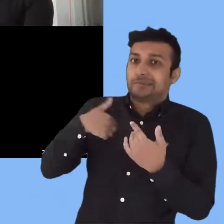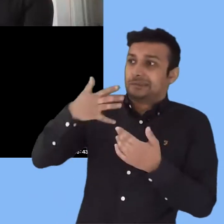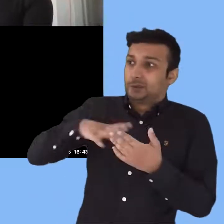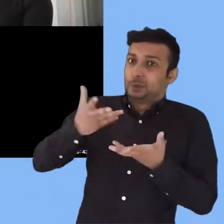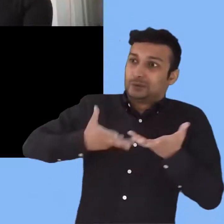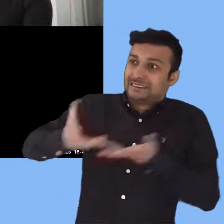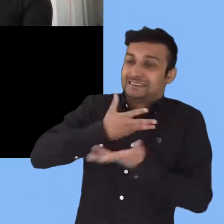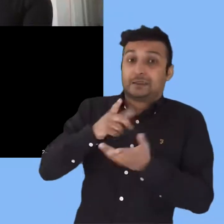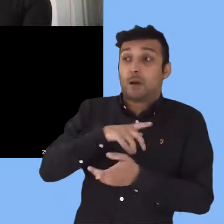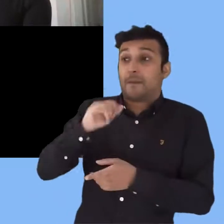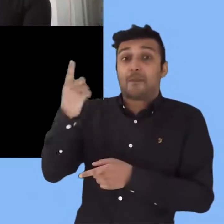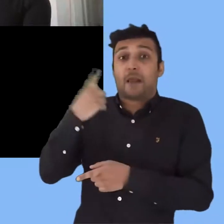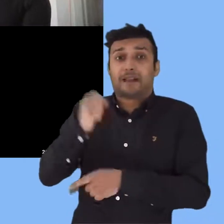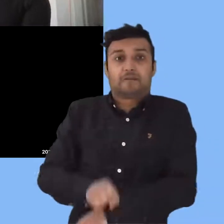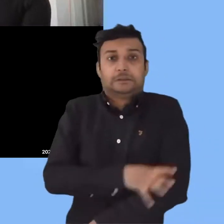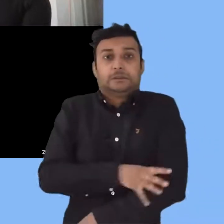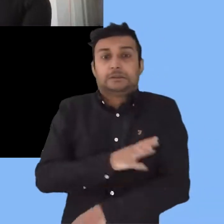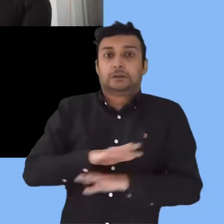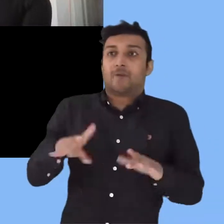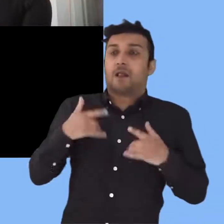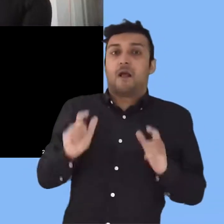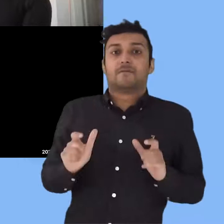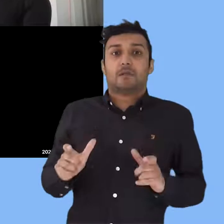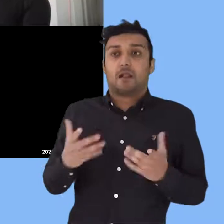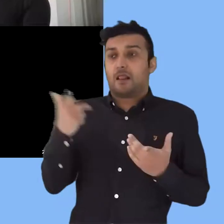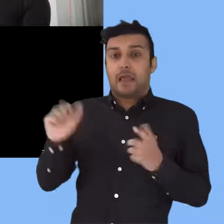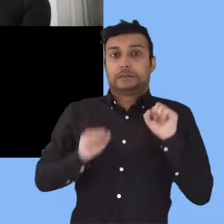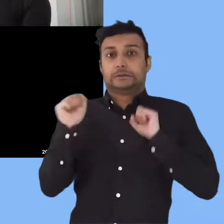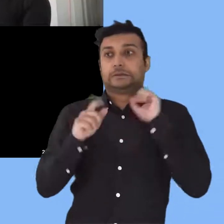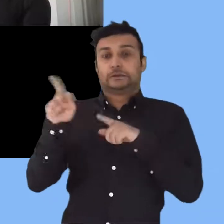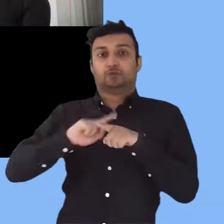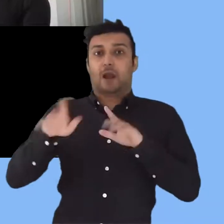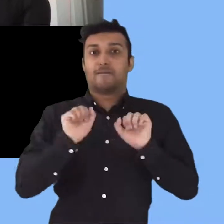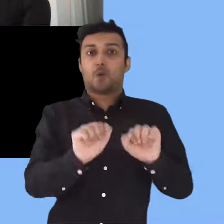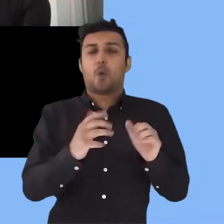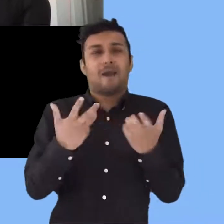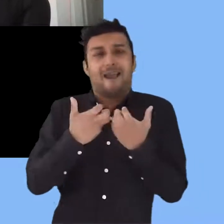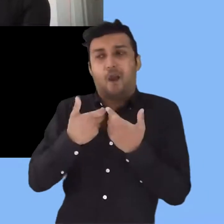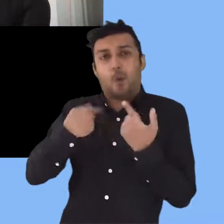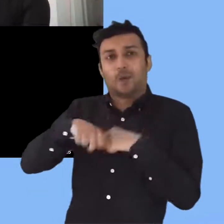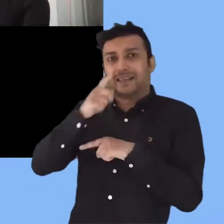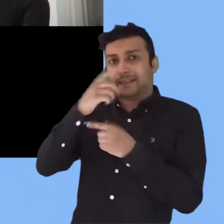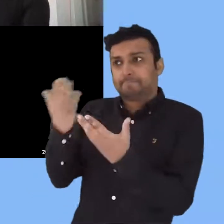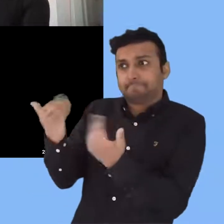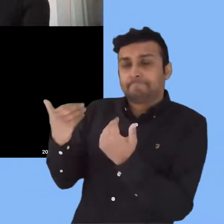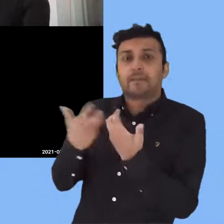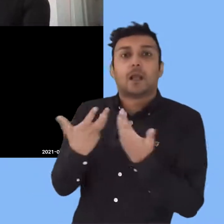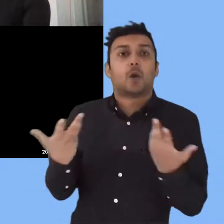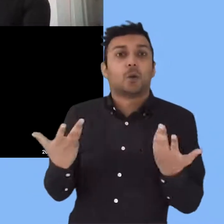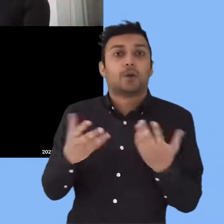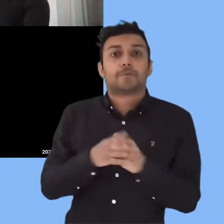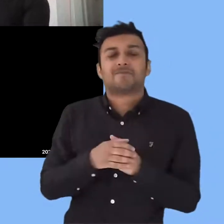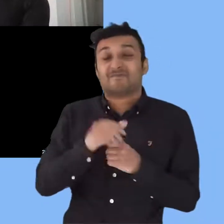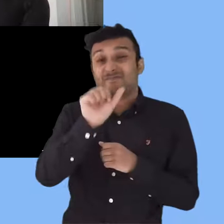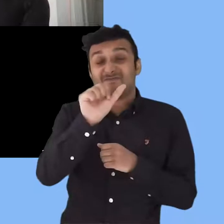we're always talking about happening? Mm-hmm. Yeah, I say at the start that my presentation isn't a tick box, because I